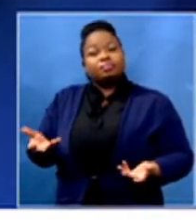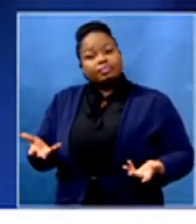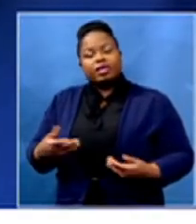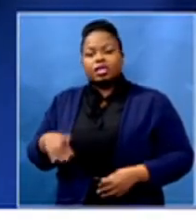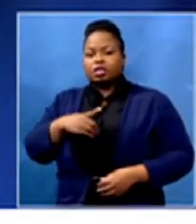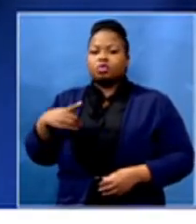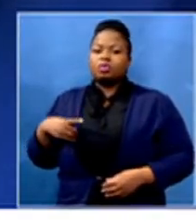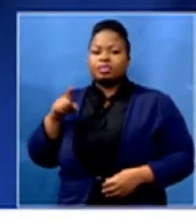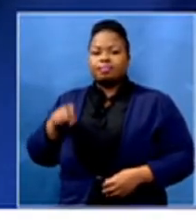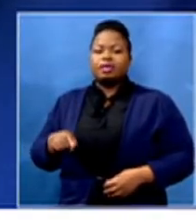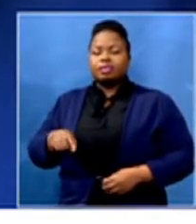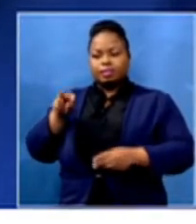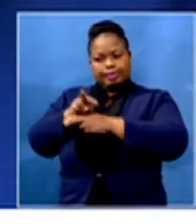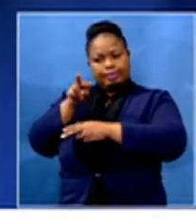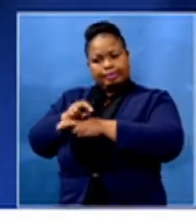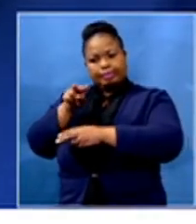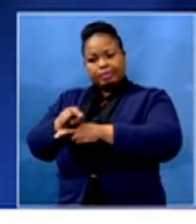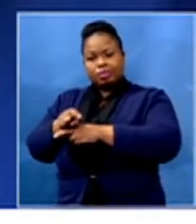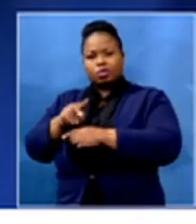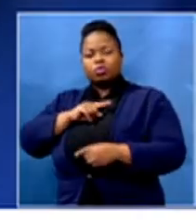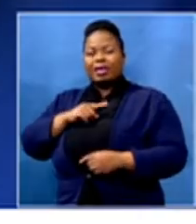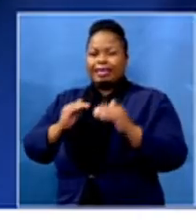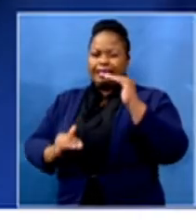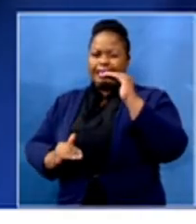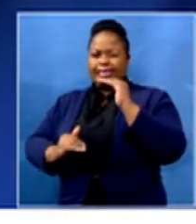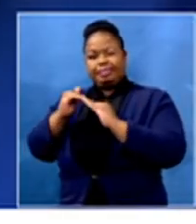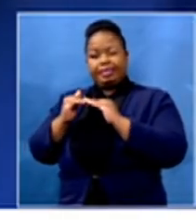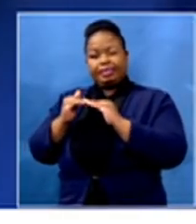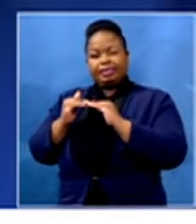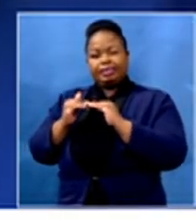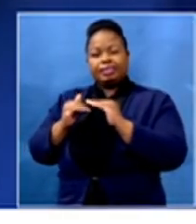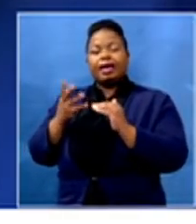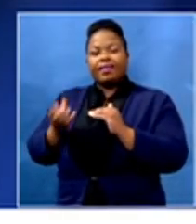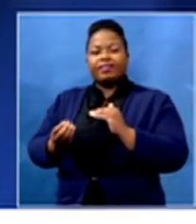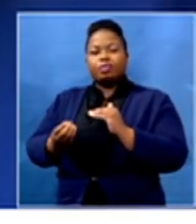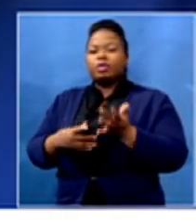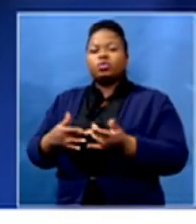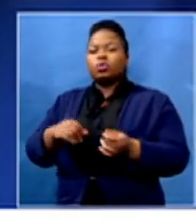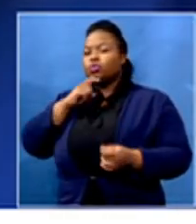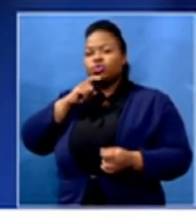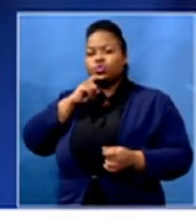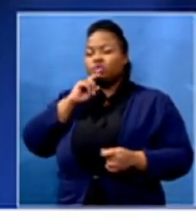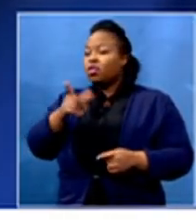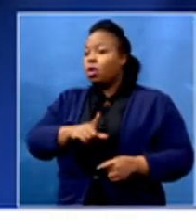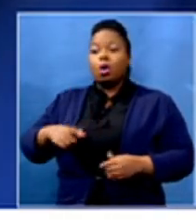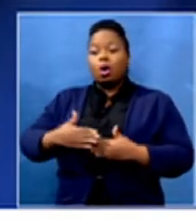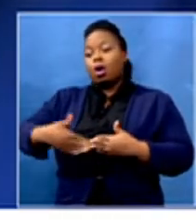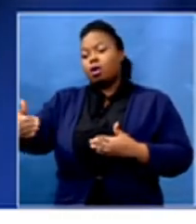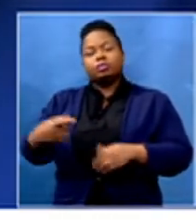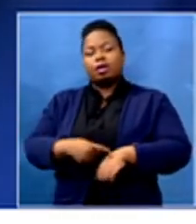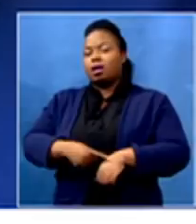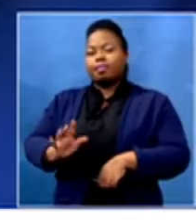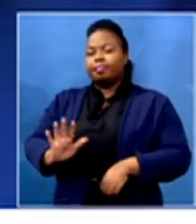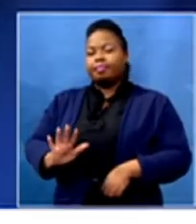who has to work on the supervision. If it's a very limited and short term use, particularly in dealing with a